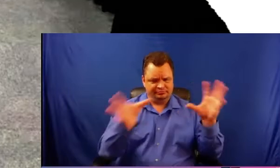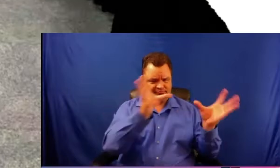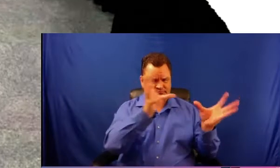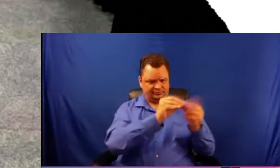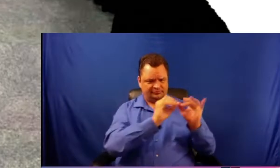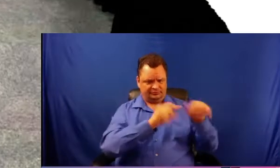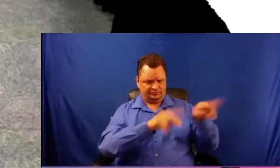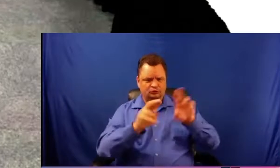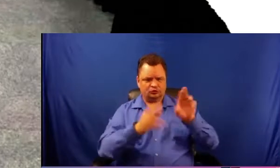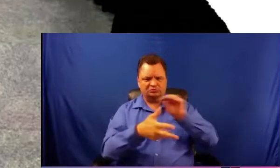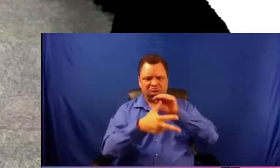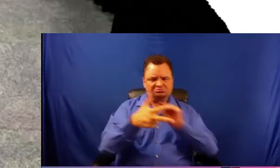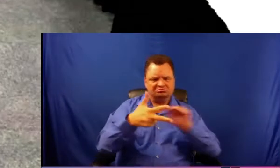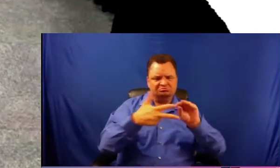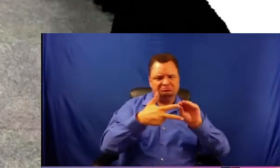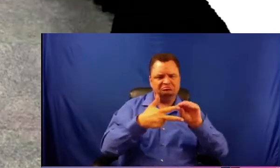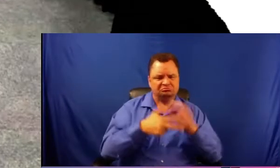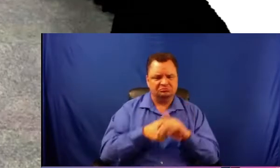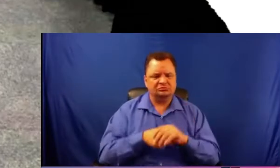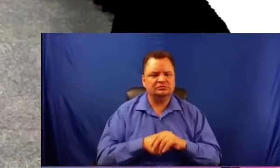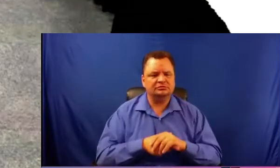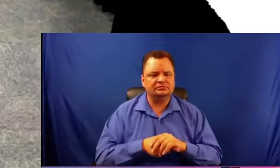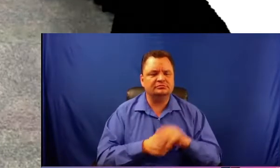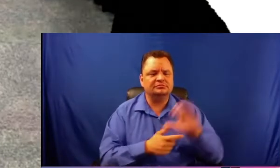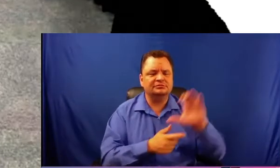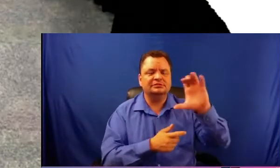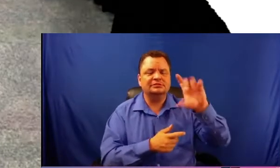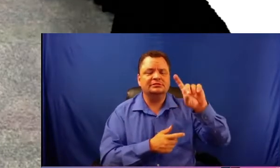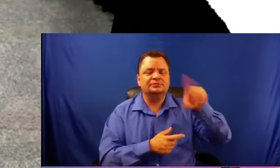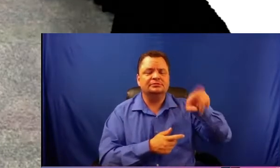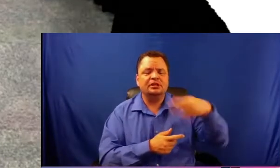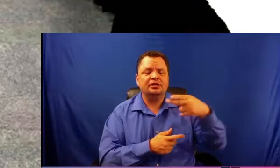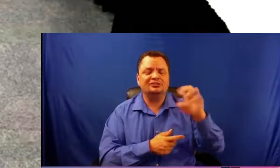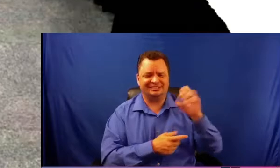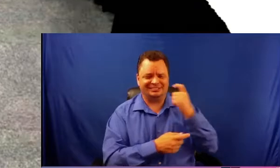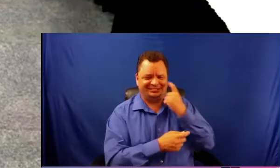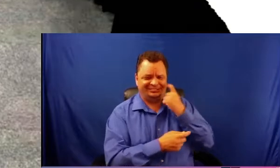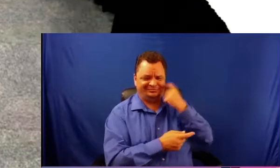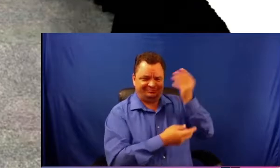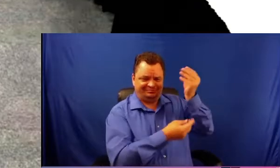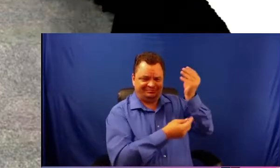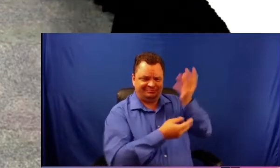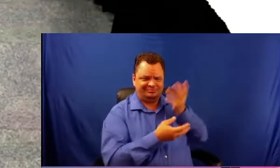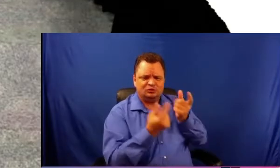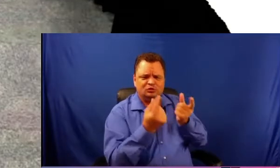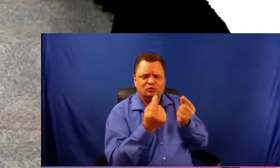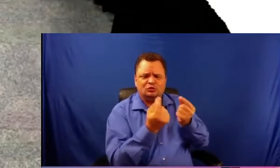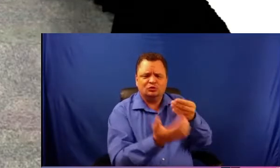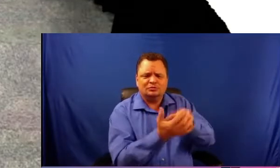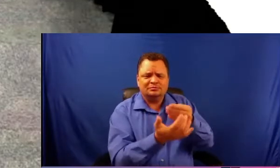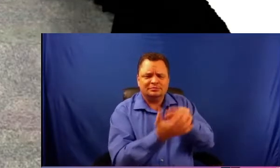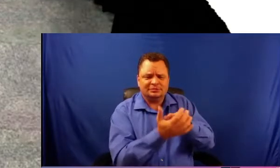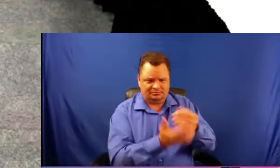Whereas CDPHE will provide El Paso County Public Health with funding in the amount of